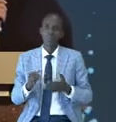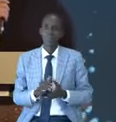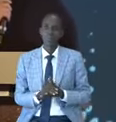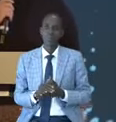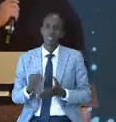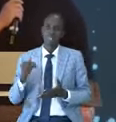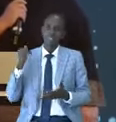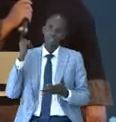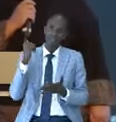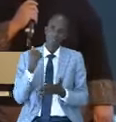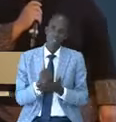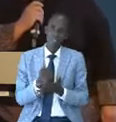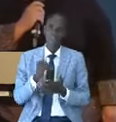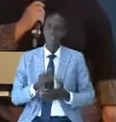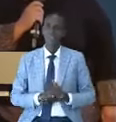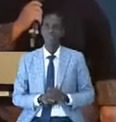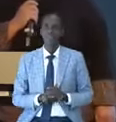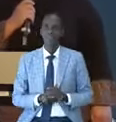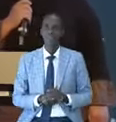Amen.